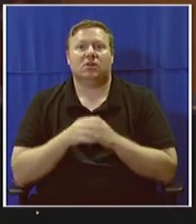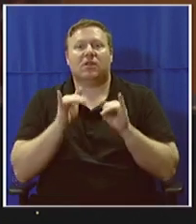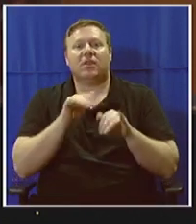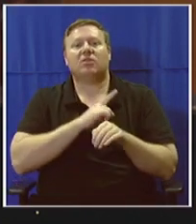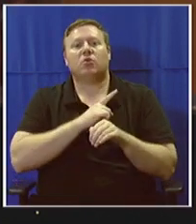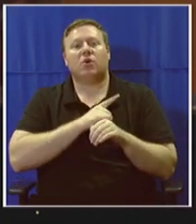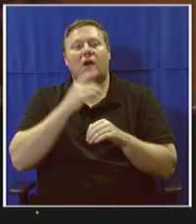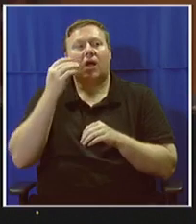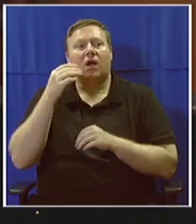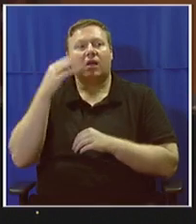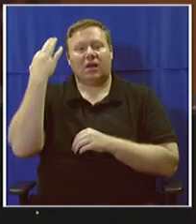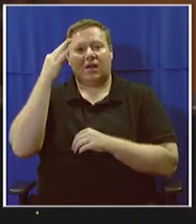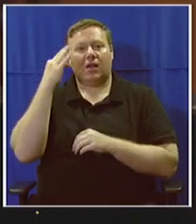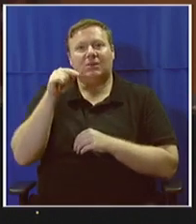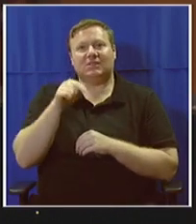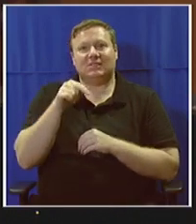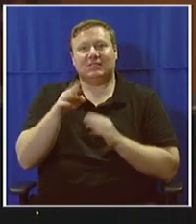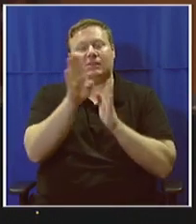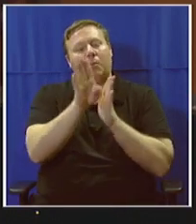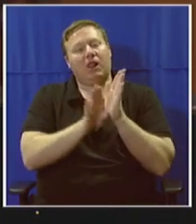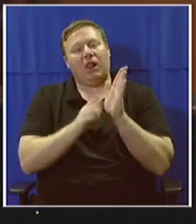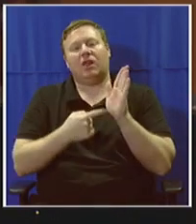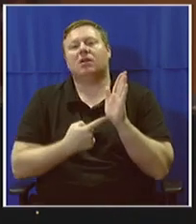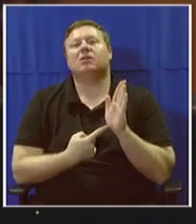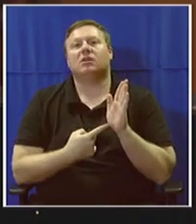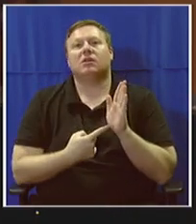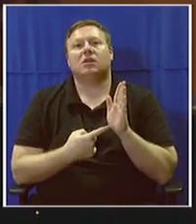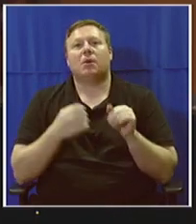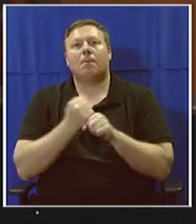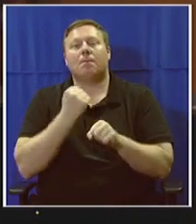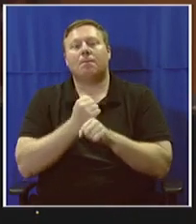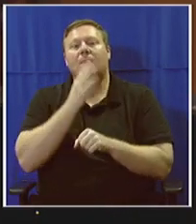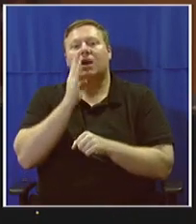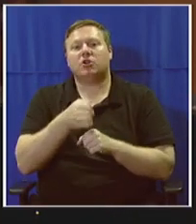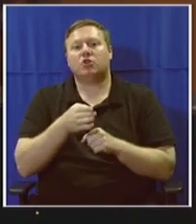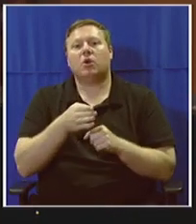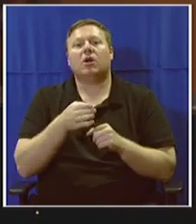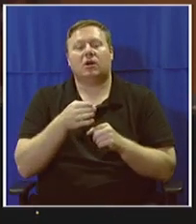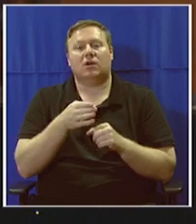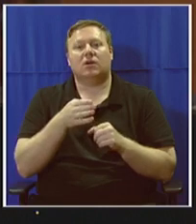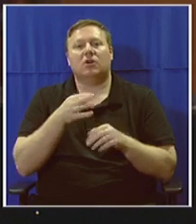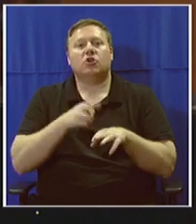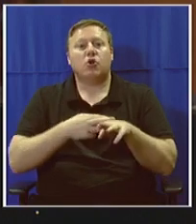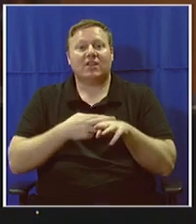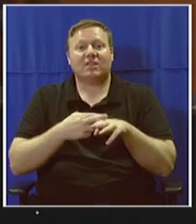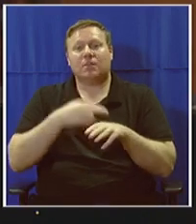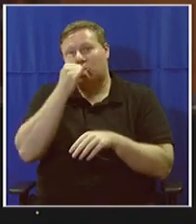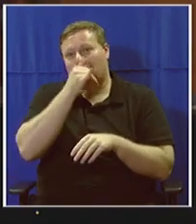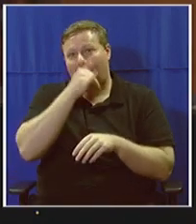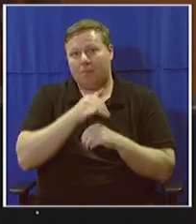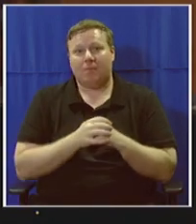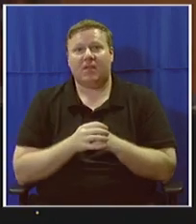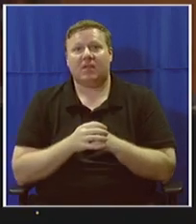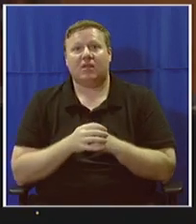government had introduced a bill in this house to make sure that racism is a crime. And racism, all of